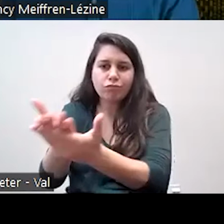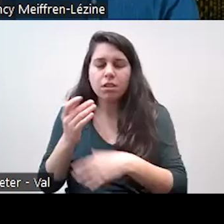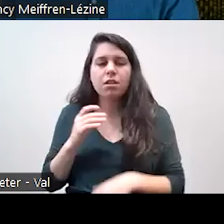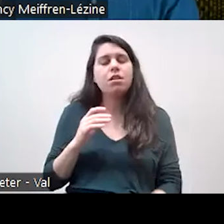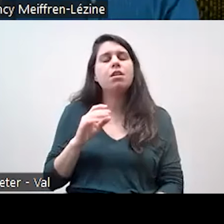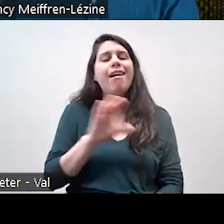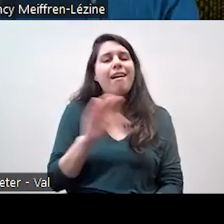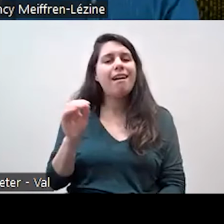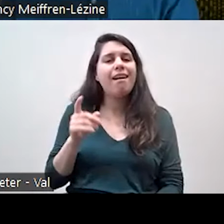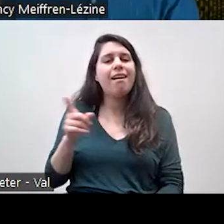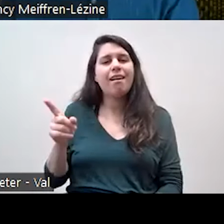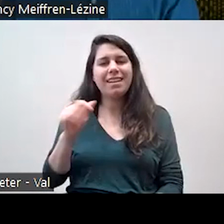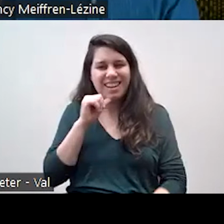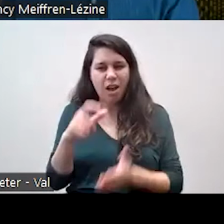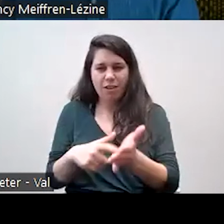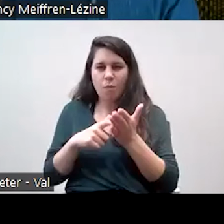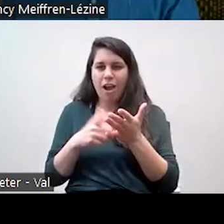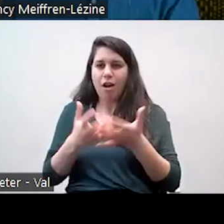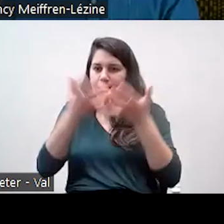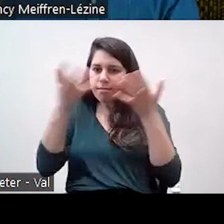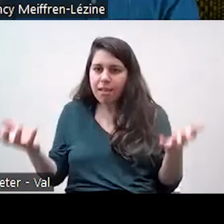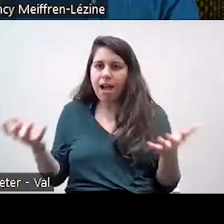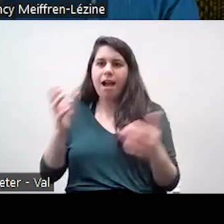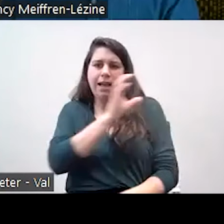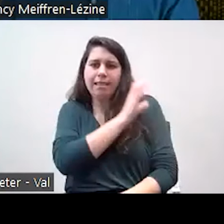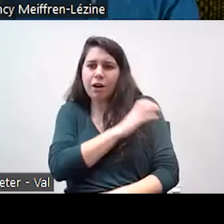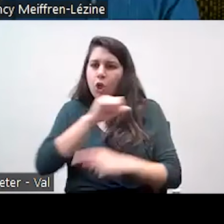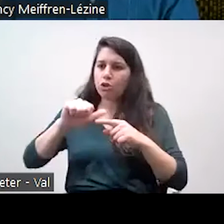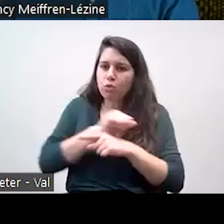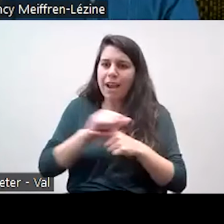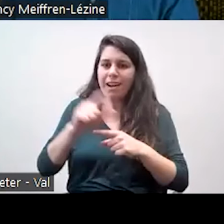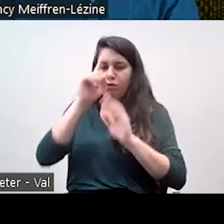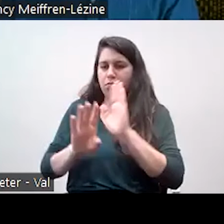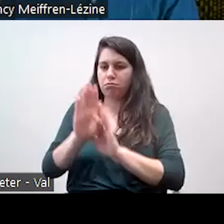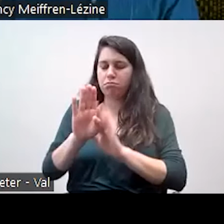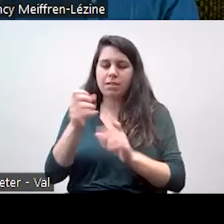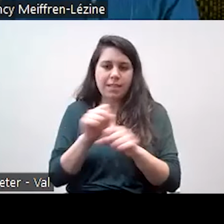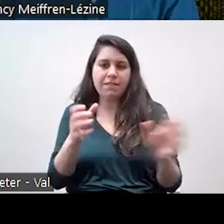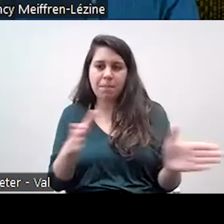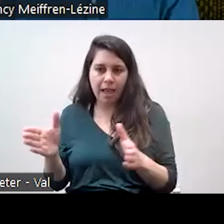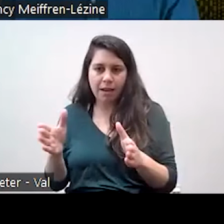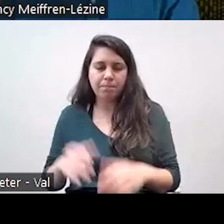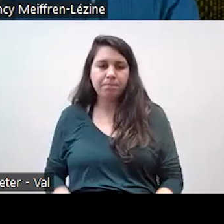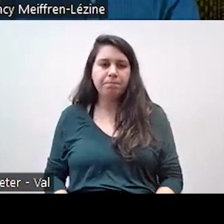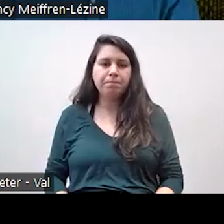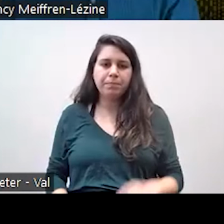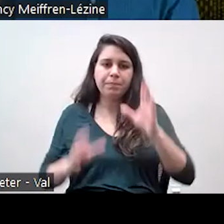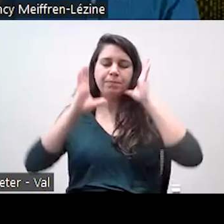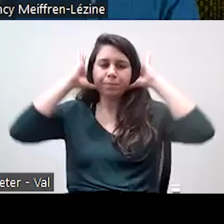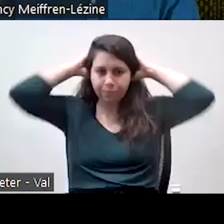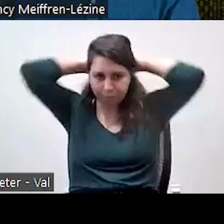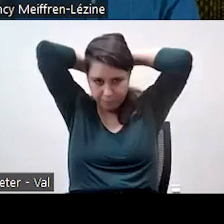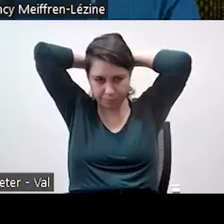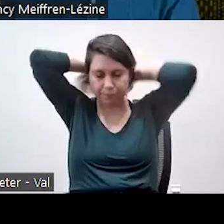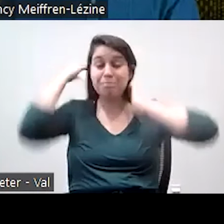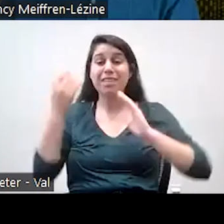it is something that did not require a whole lot of clinical training in order to do the intervention. So now it's been used in many